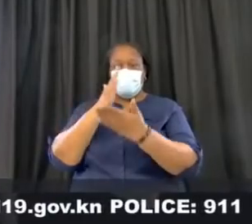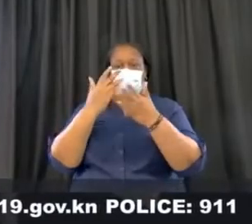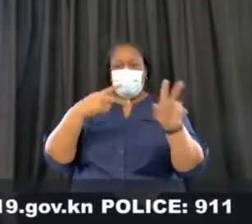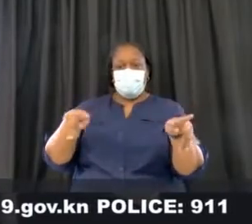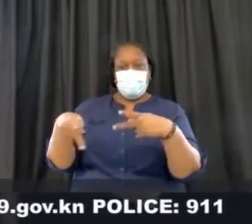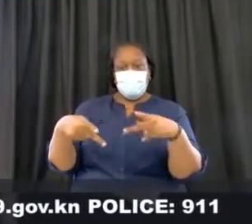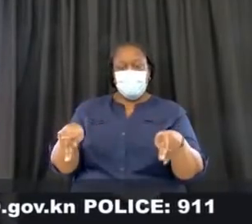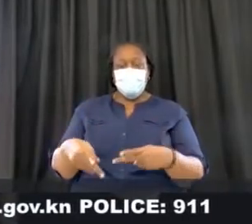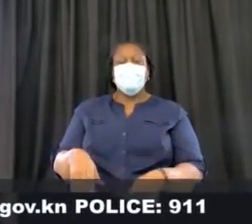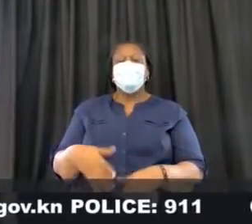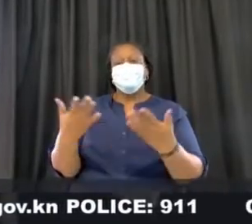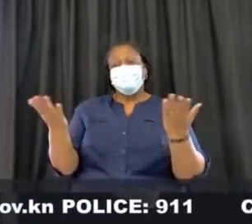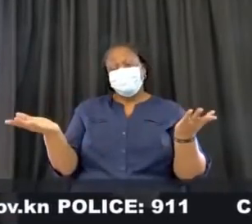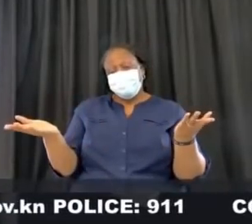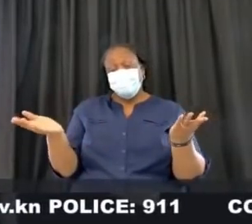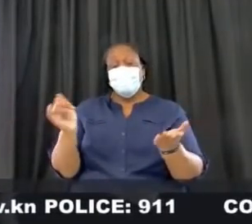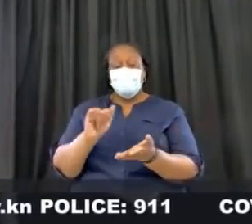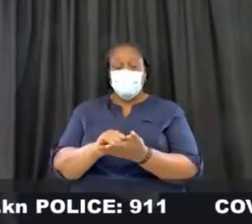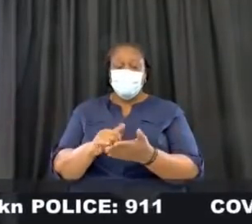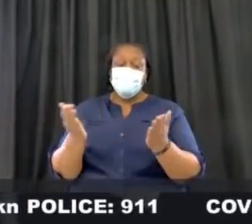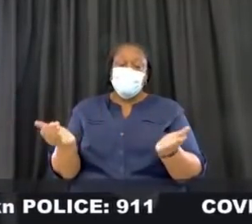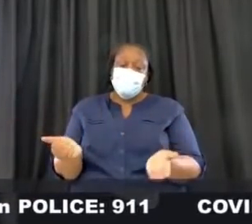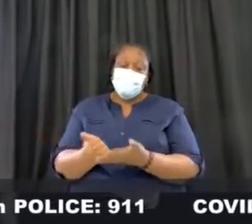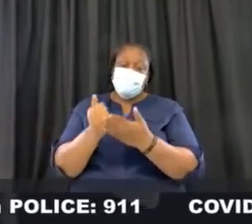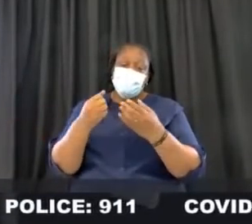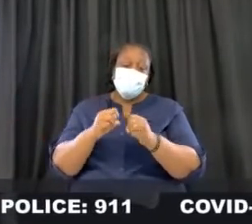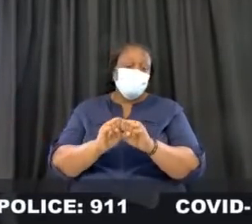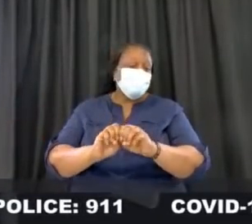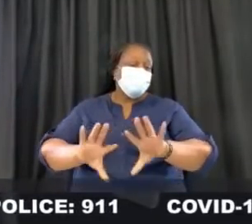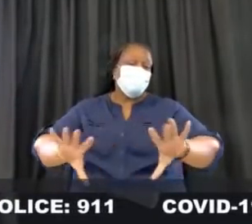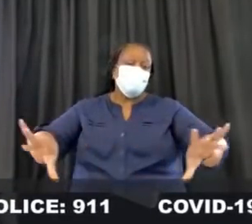what you know will work to decrease viral transmission.